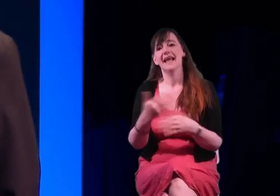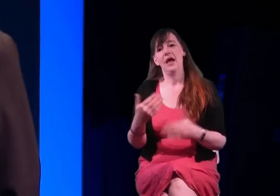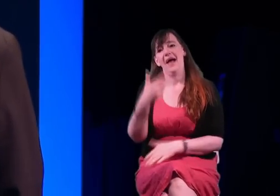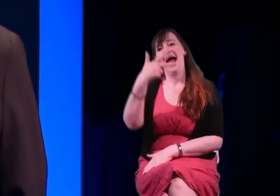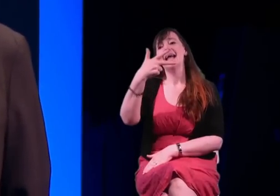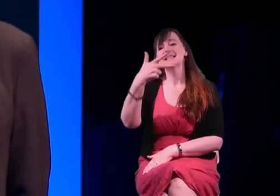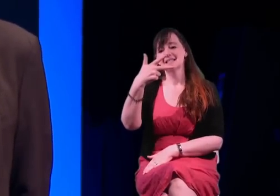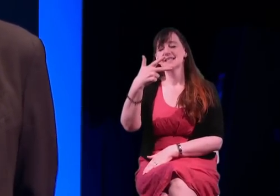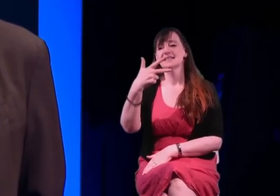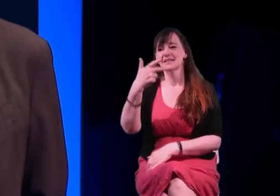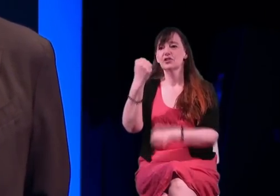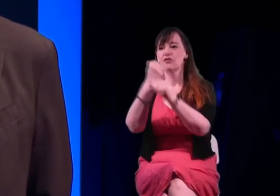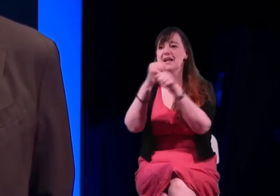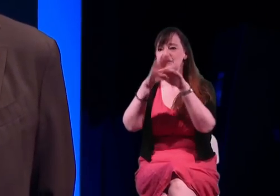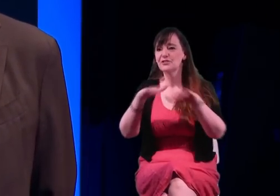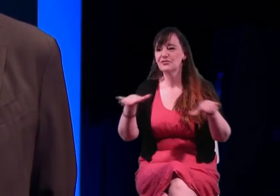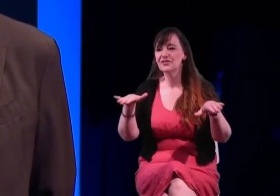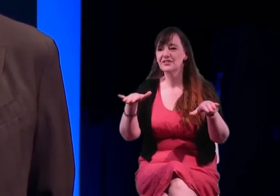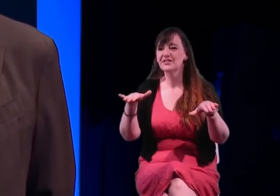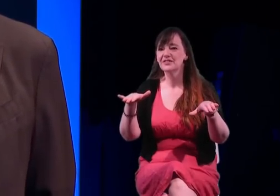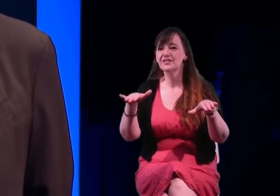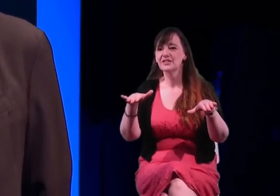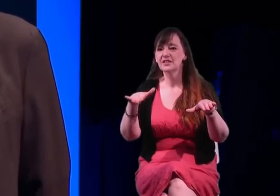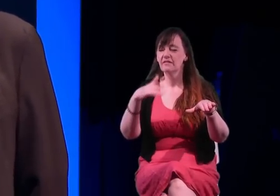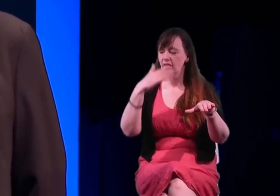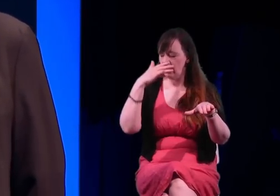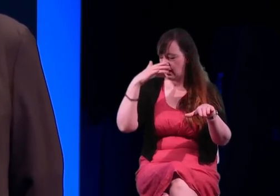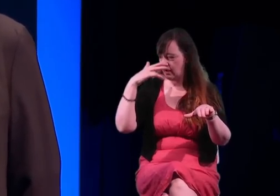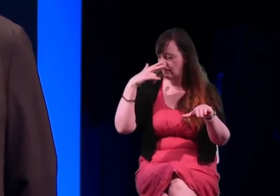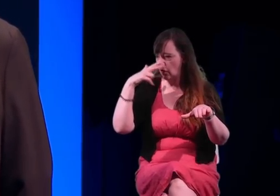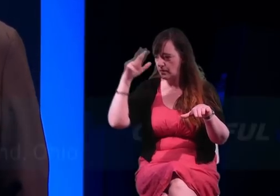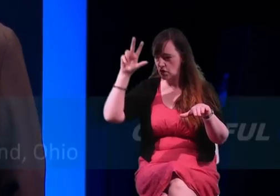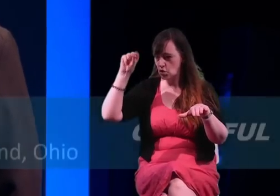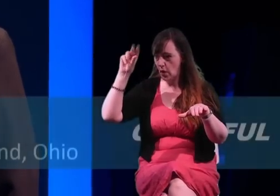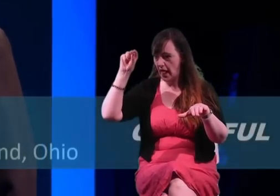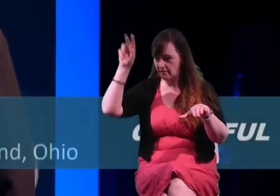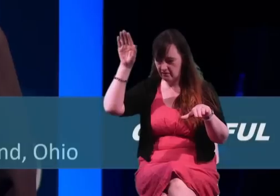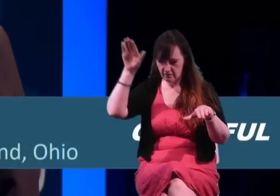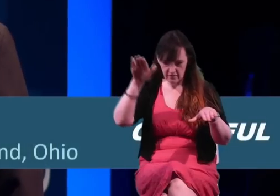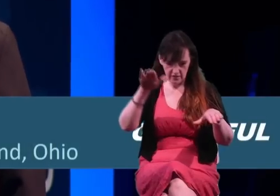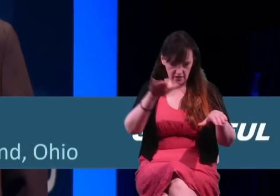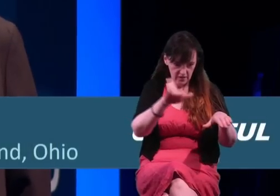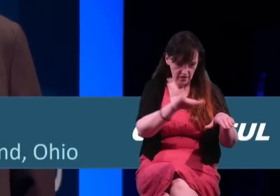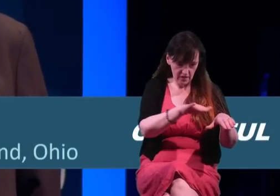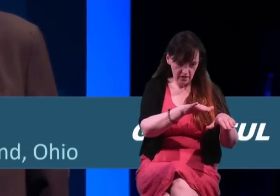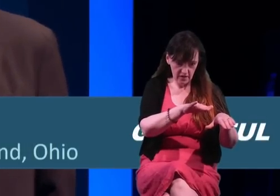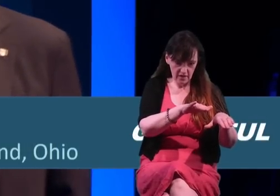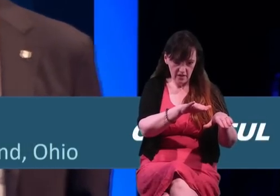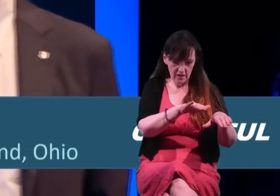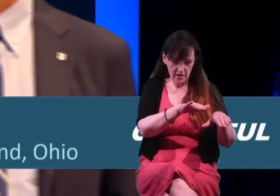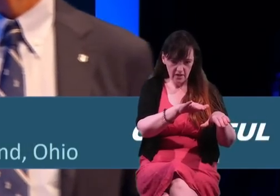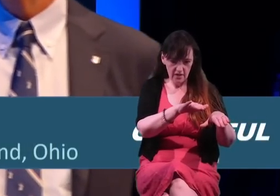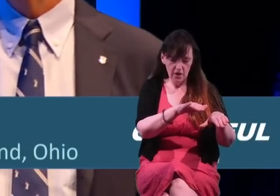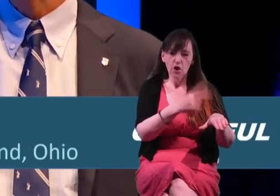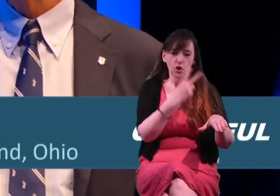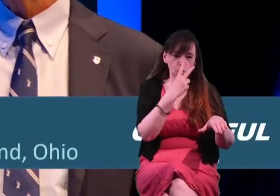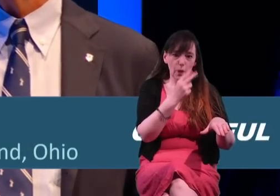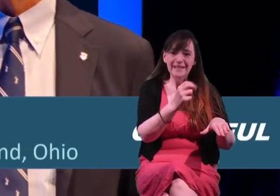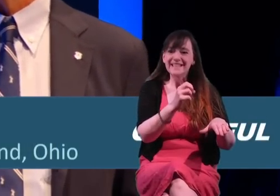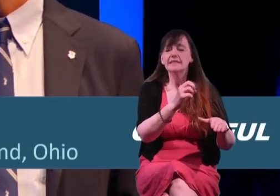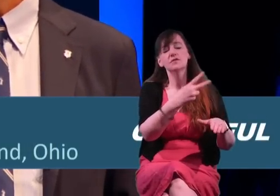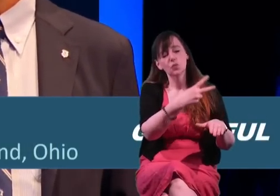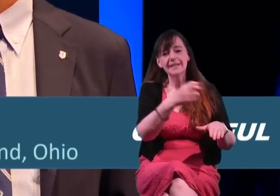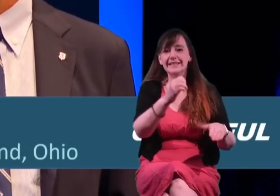grandchildren. Yeah, going from the oldest is 12 down to the smallest who is 20 months.